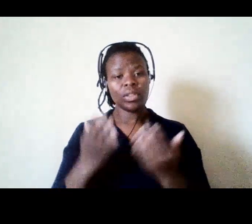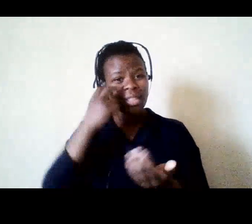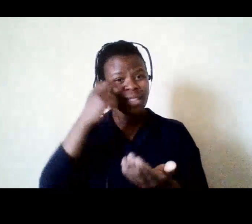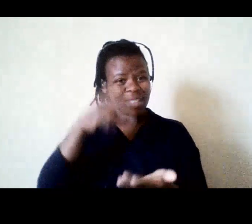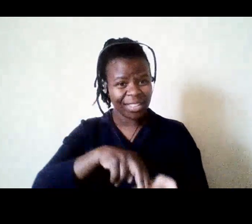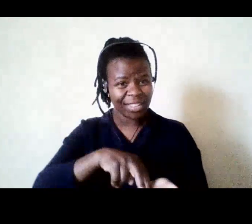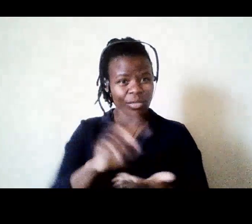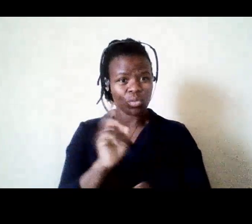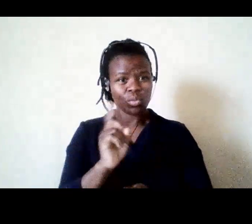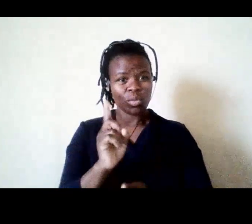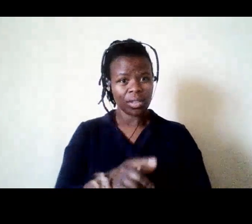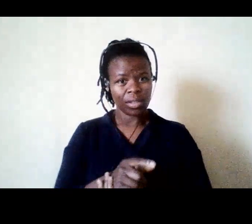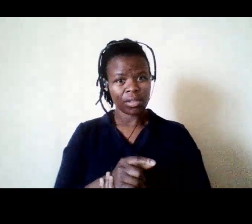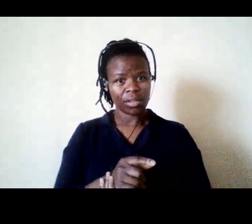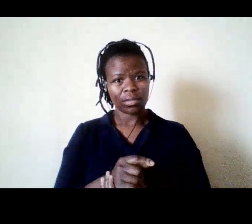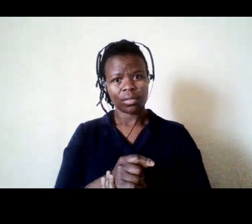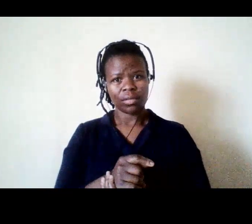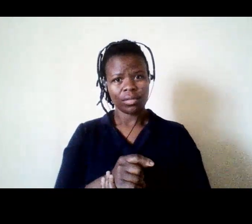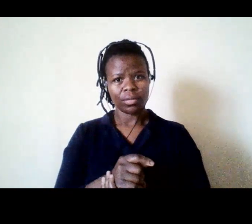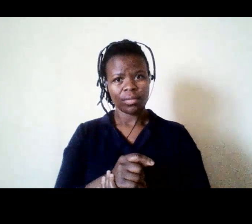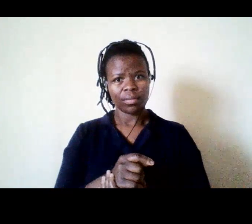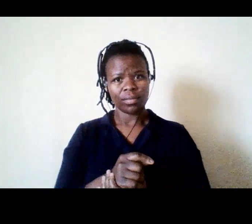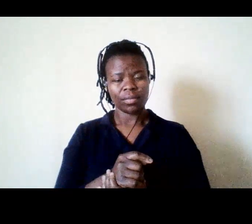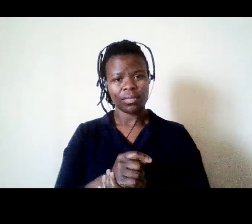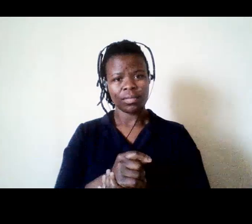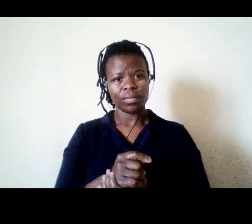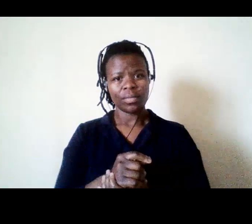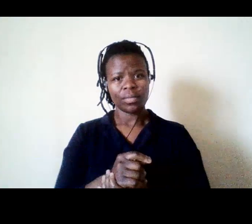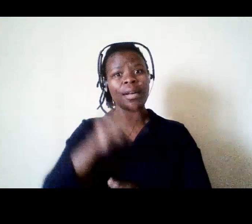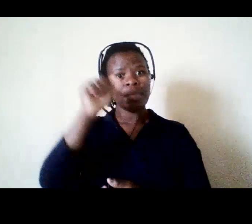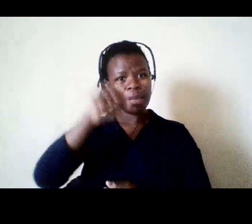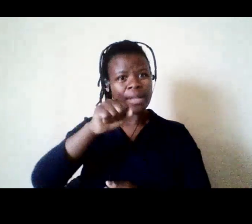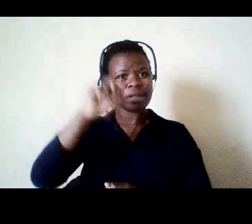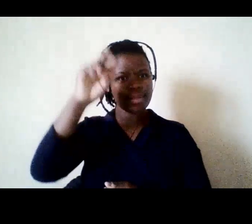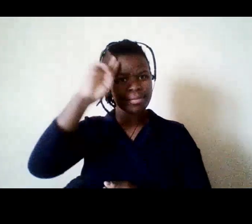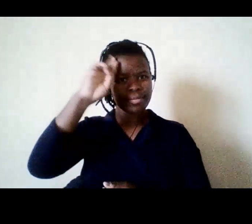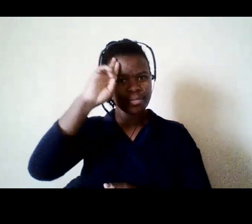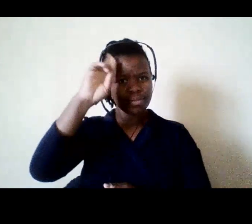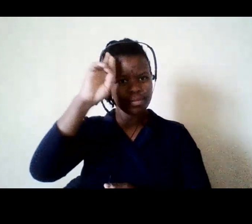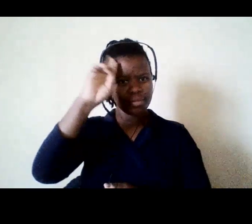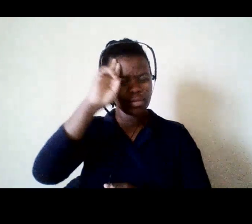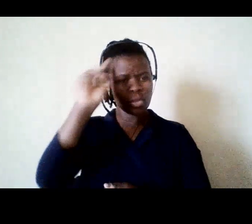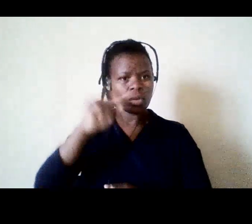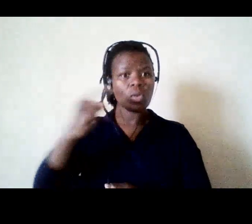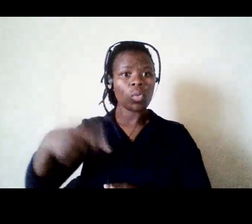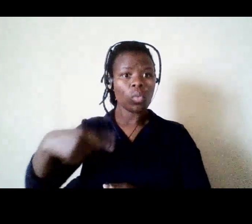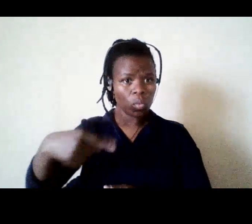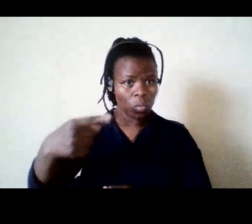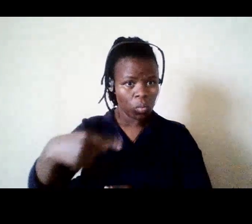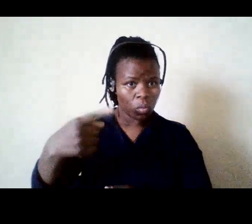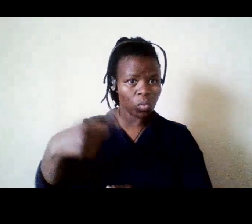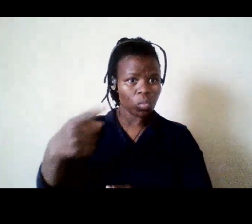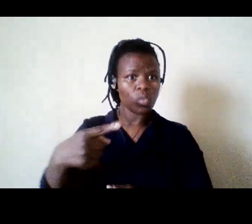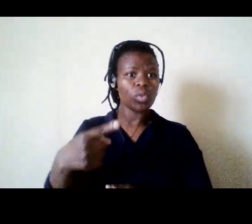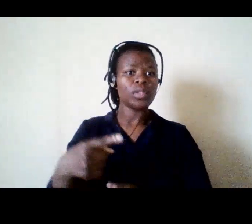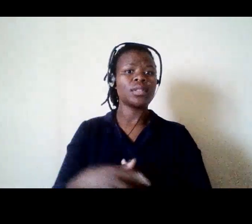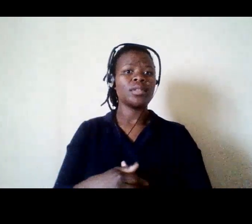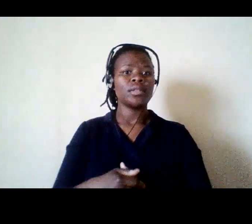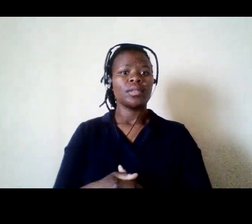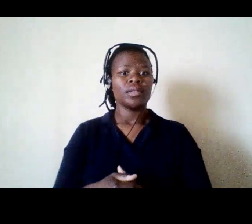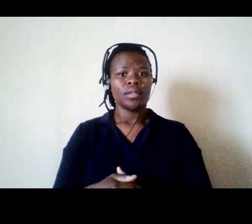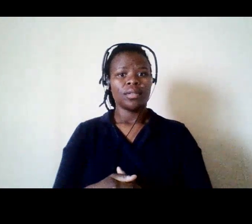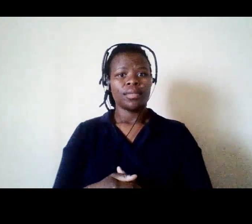it. Okay, so be mindful of that. Be thinking that the social model is great. Don't get me wrong, and it will continue to lead